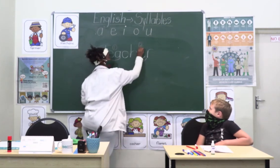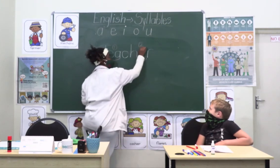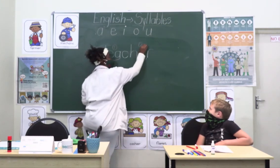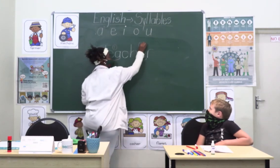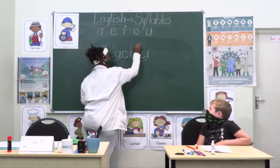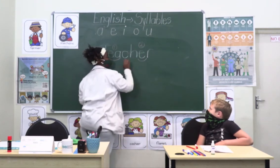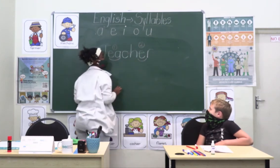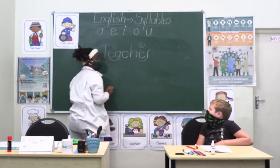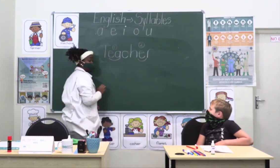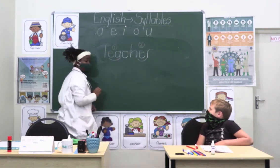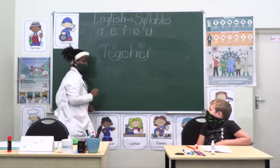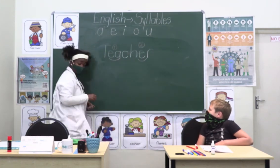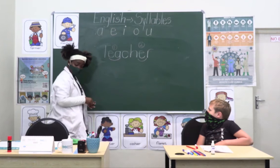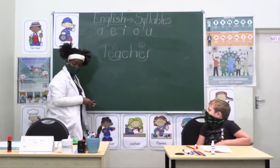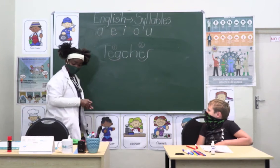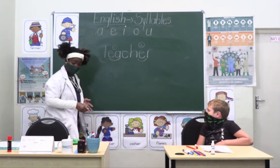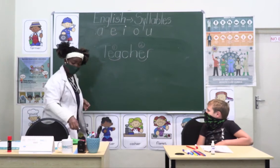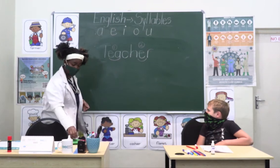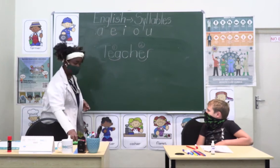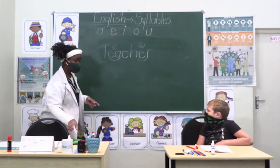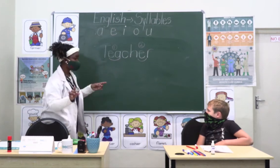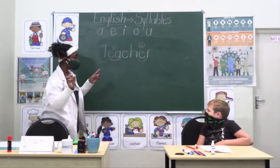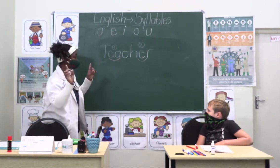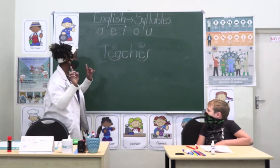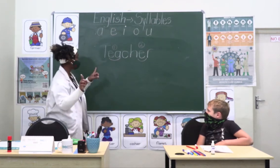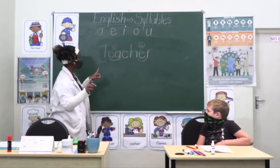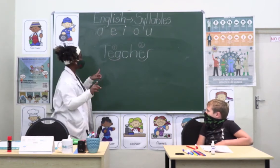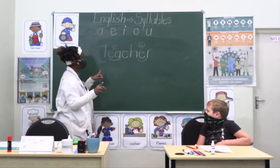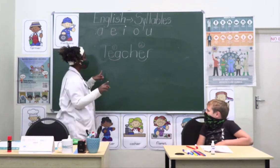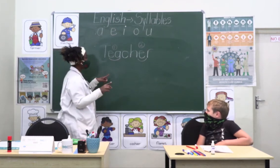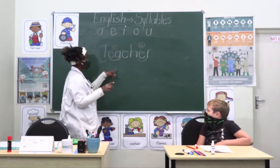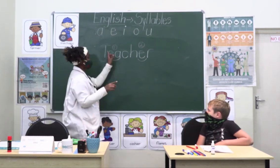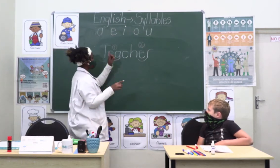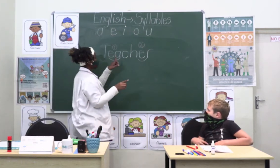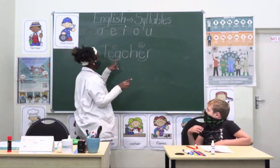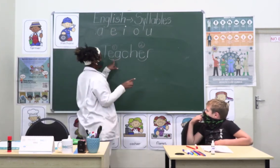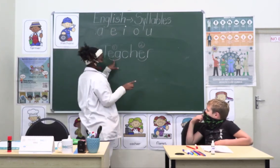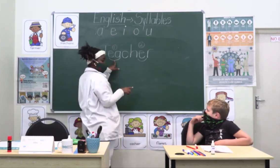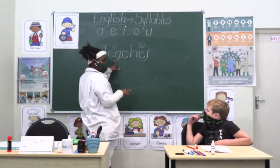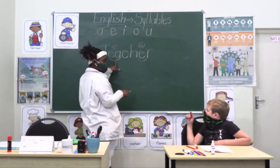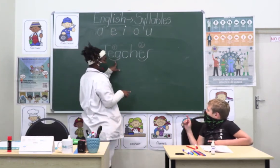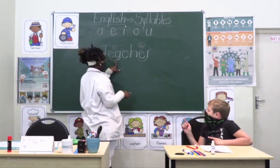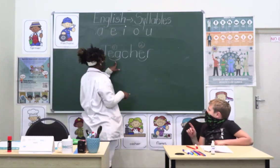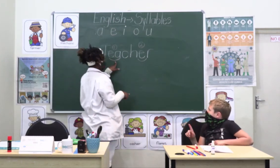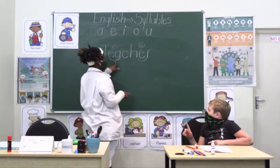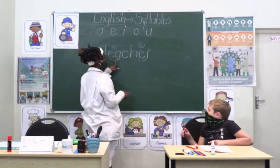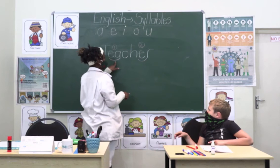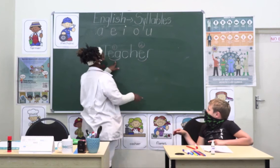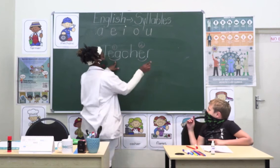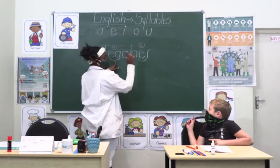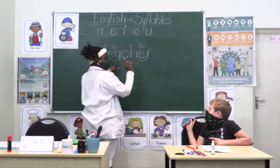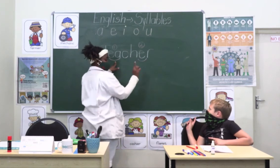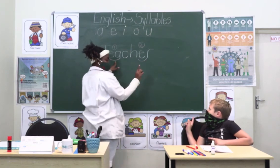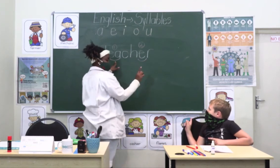a second vowel. And again, you use your little index fingers. You put the first one on the first